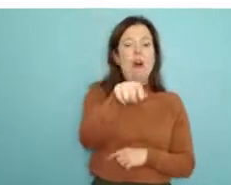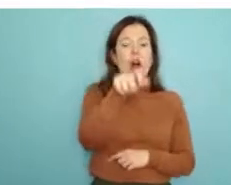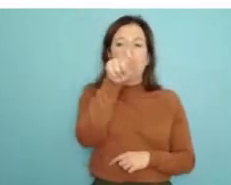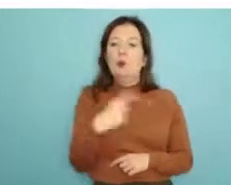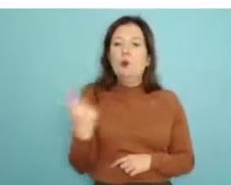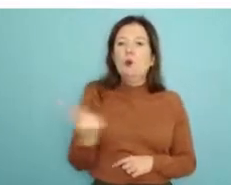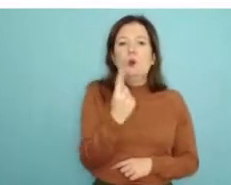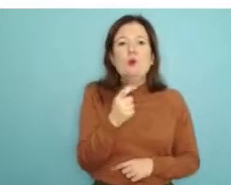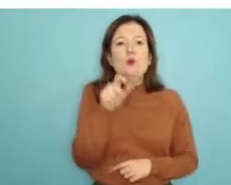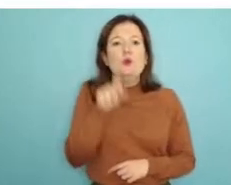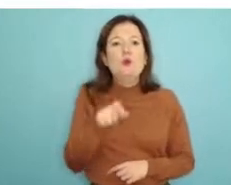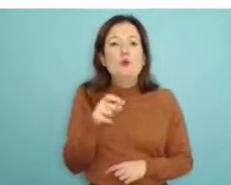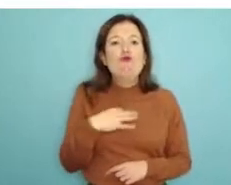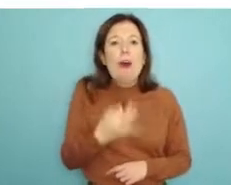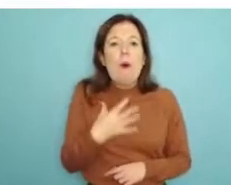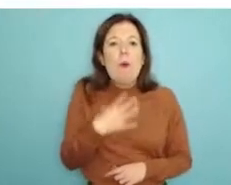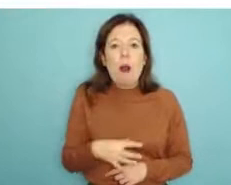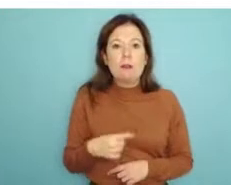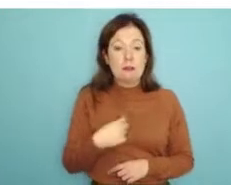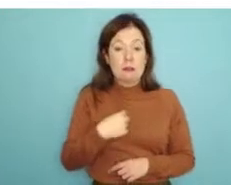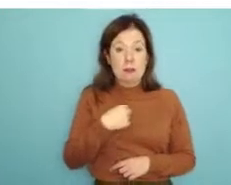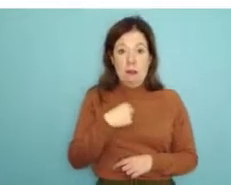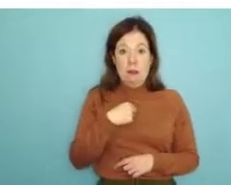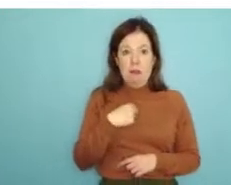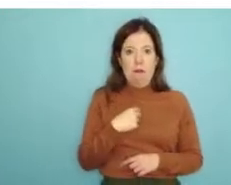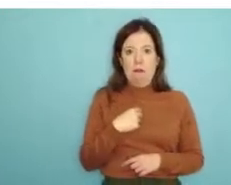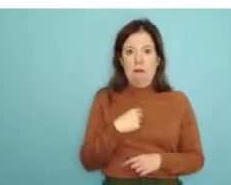rep? At that time, I considered myself